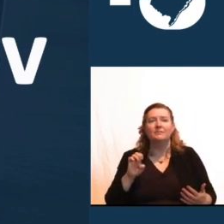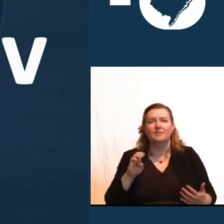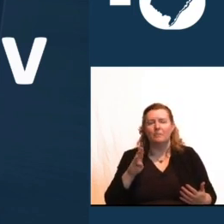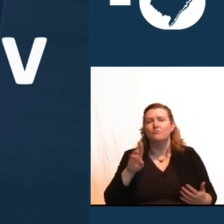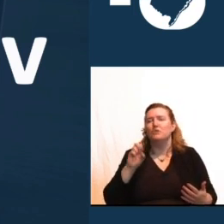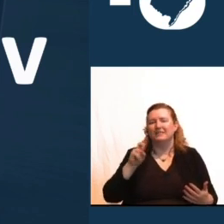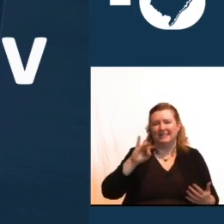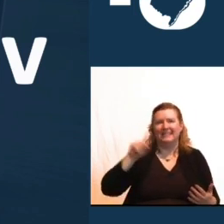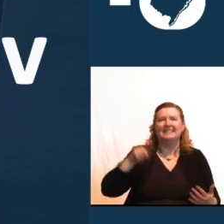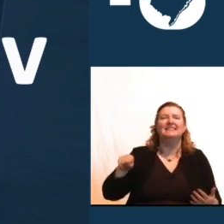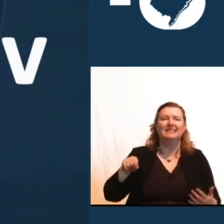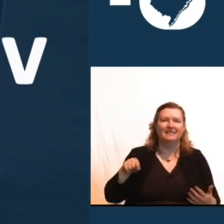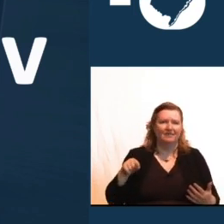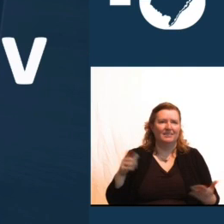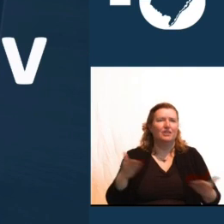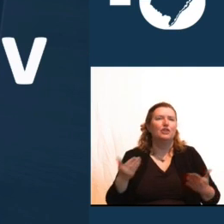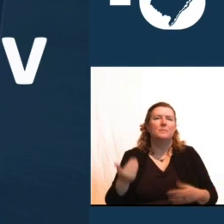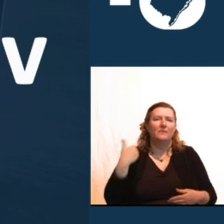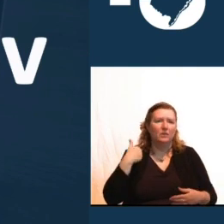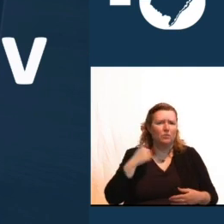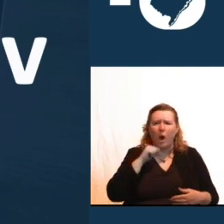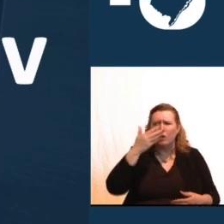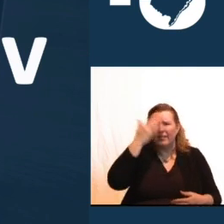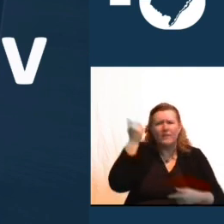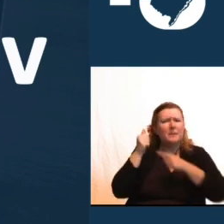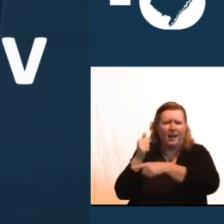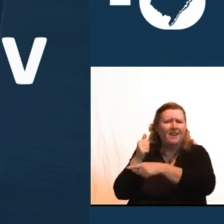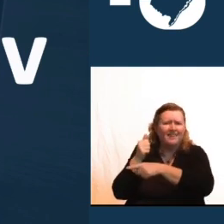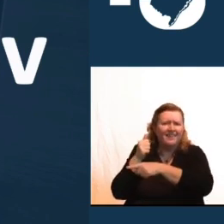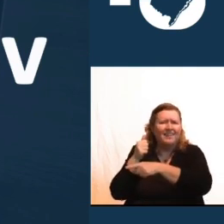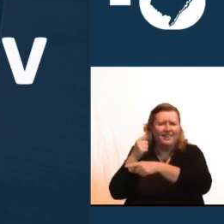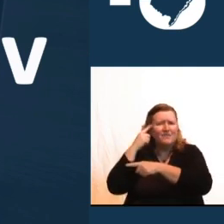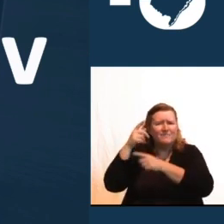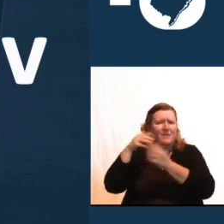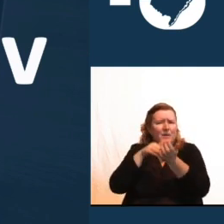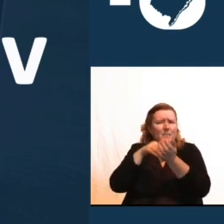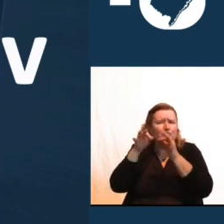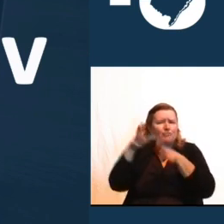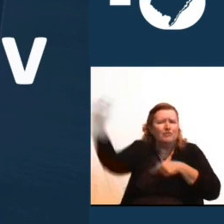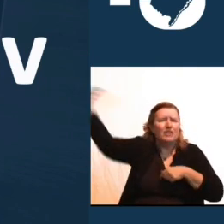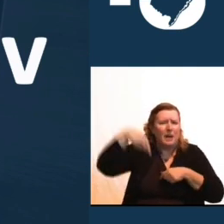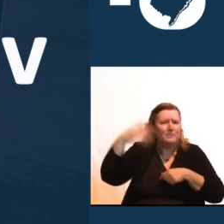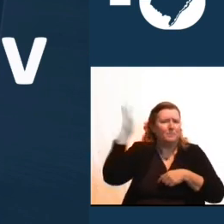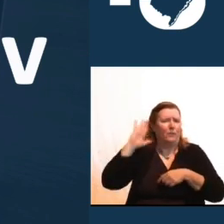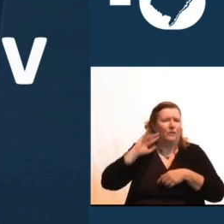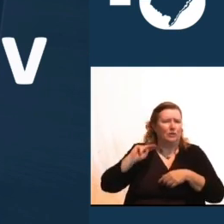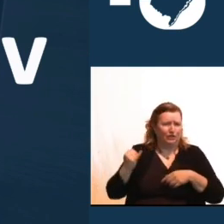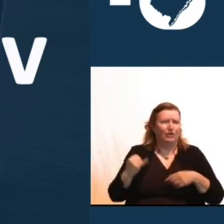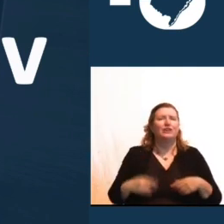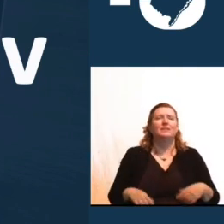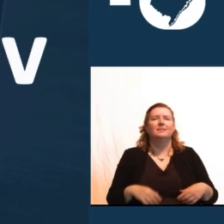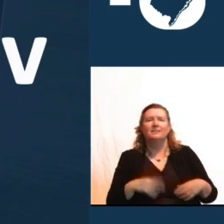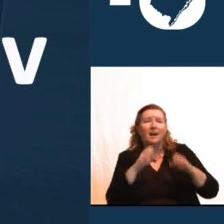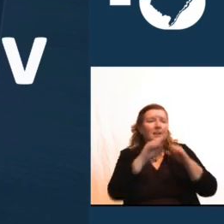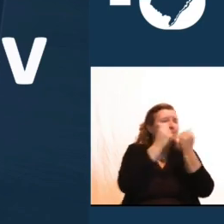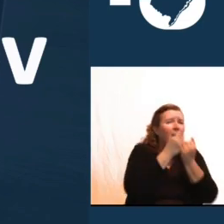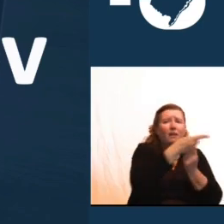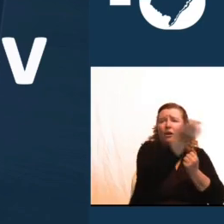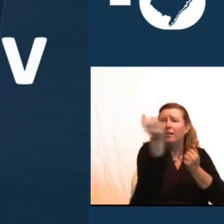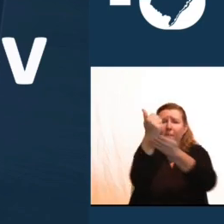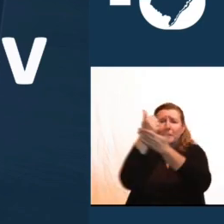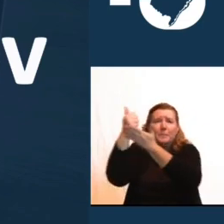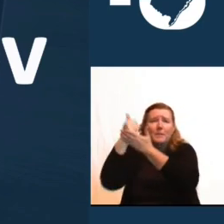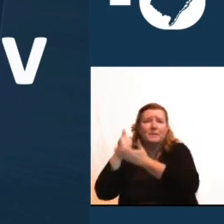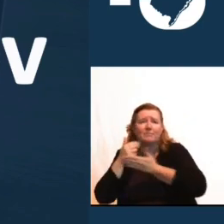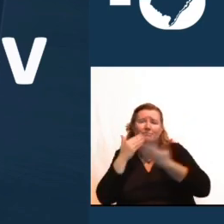for all of you and your teams, what you did throughout the course of the past 2 years to direct our response. I cannot express in